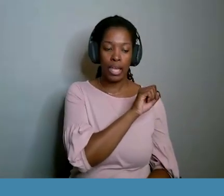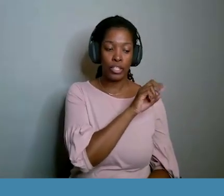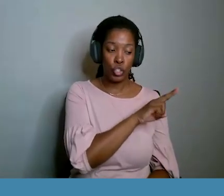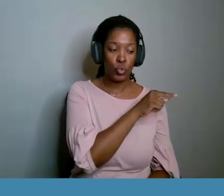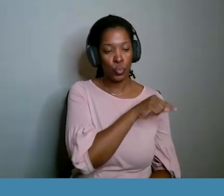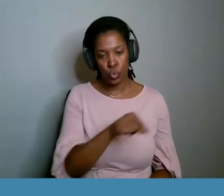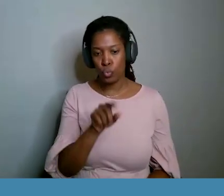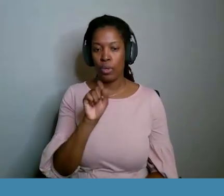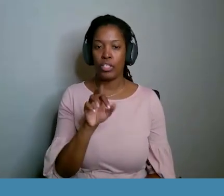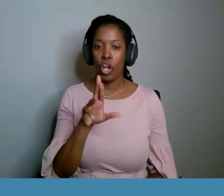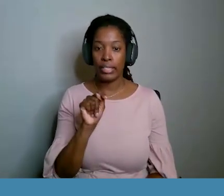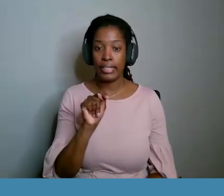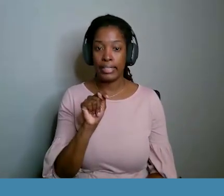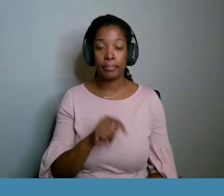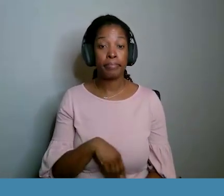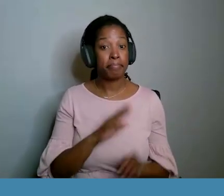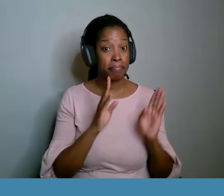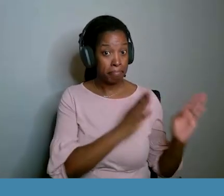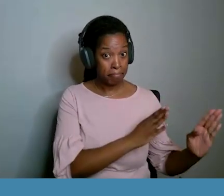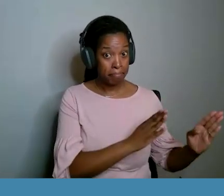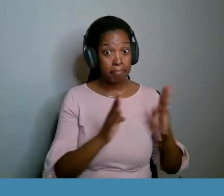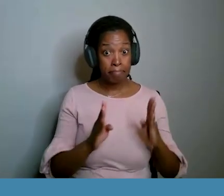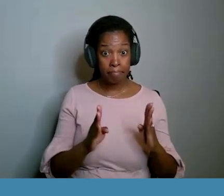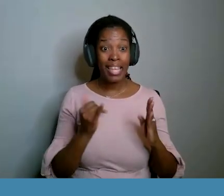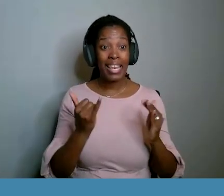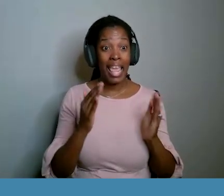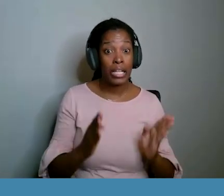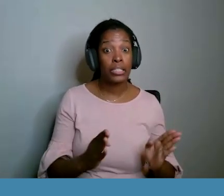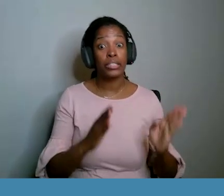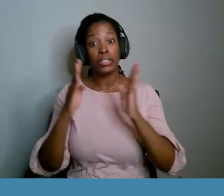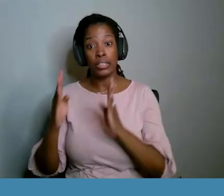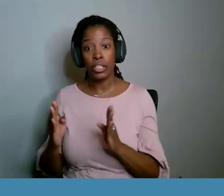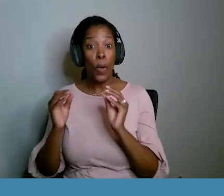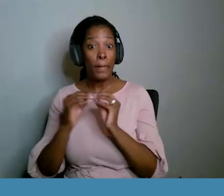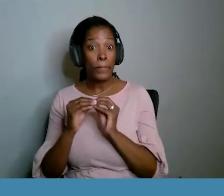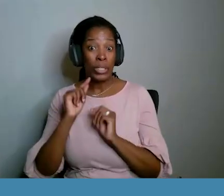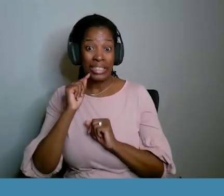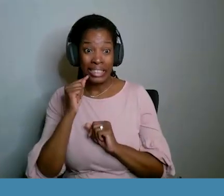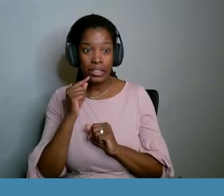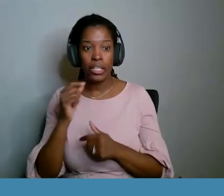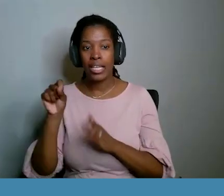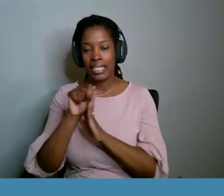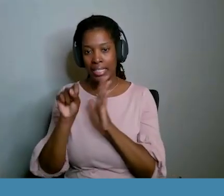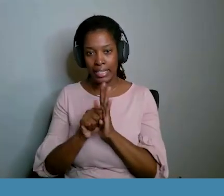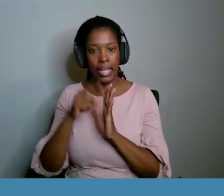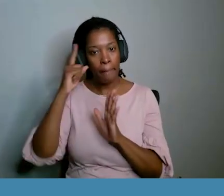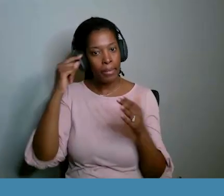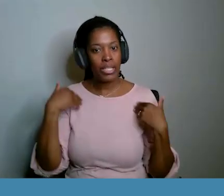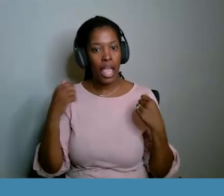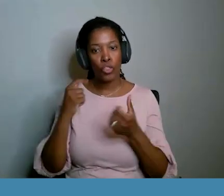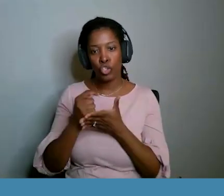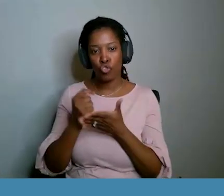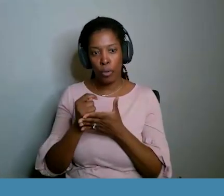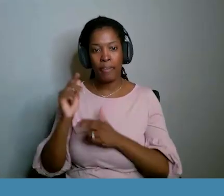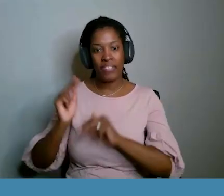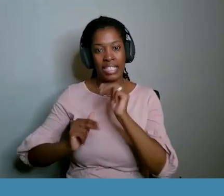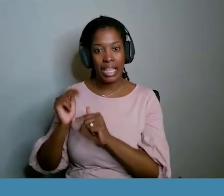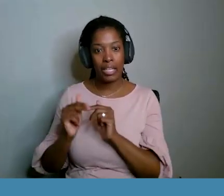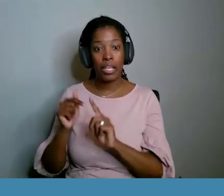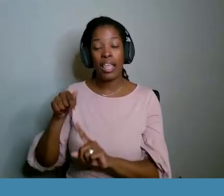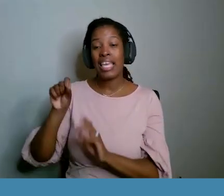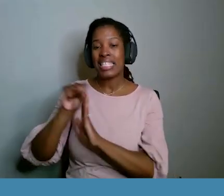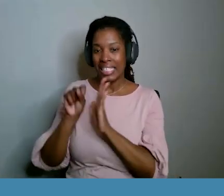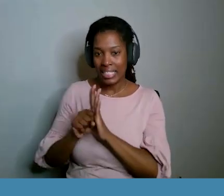forward in intensity, we have state mental health treatment facilities. And these are state-operated facilities that are designated